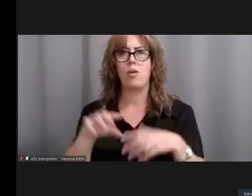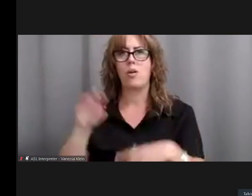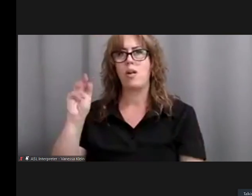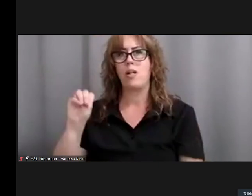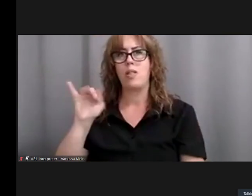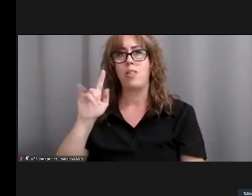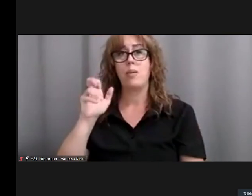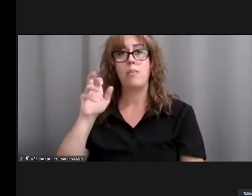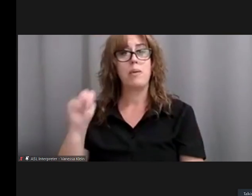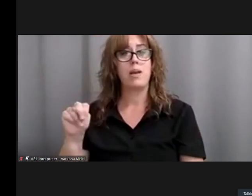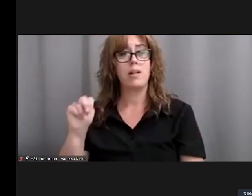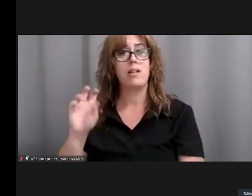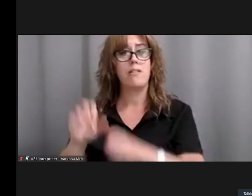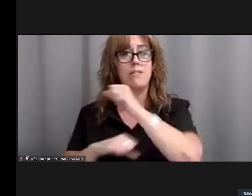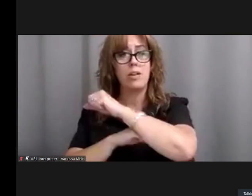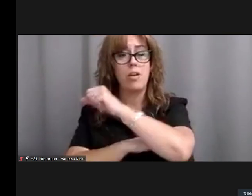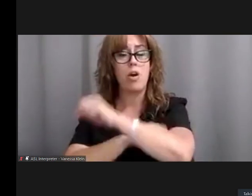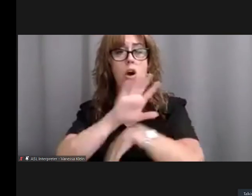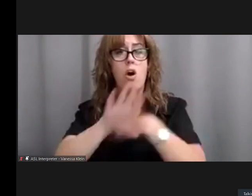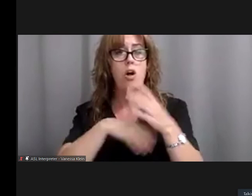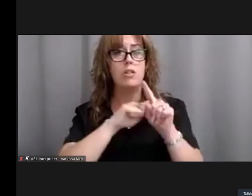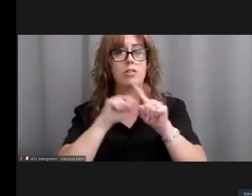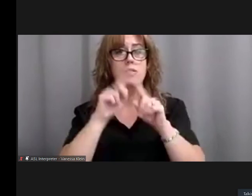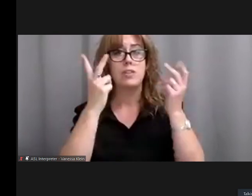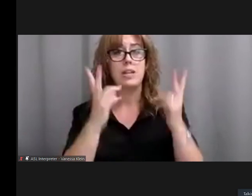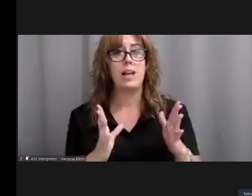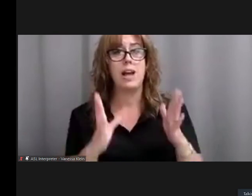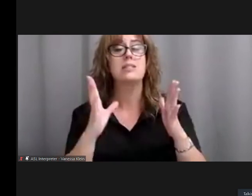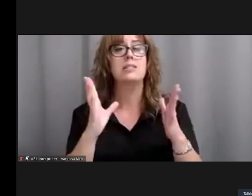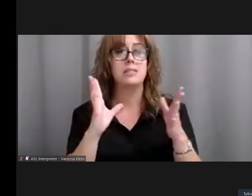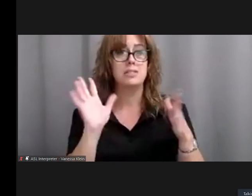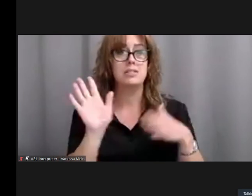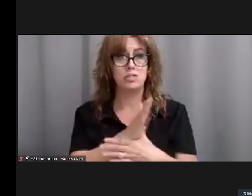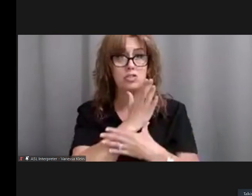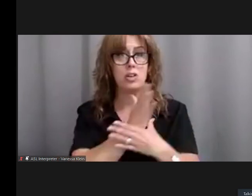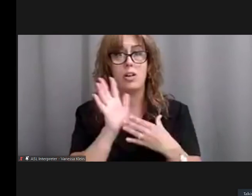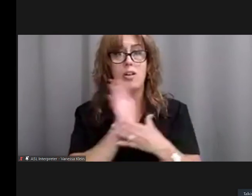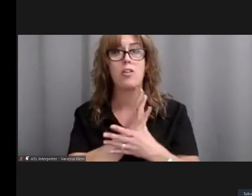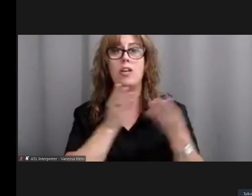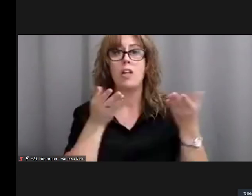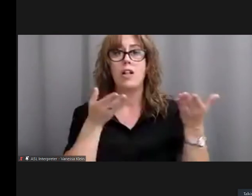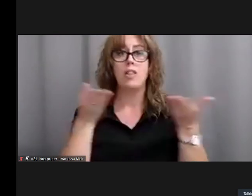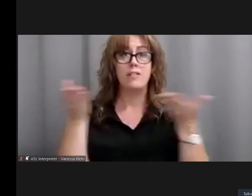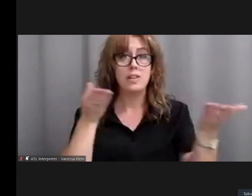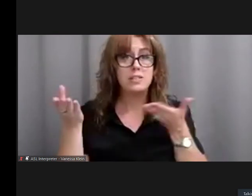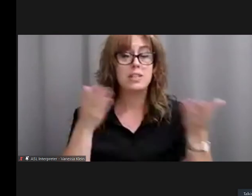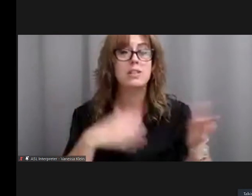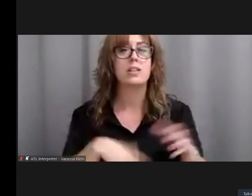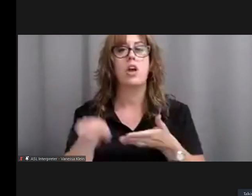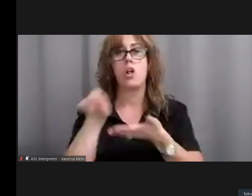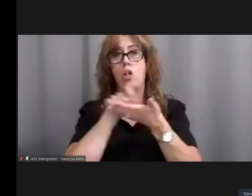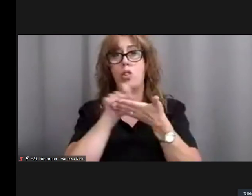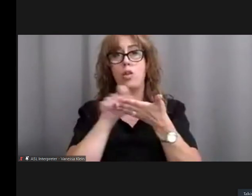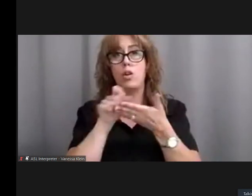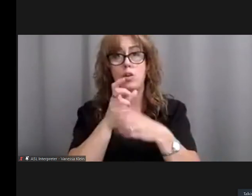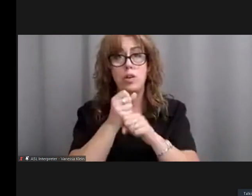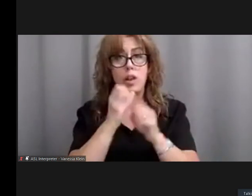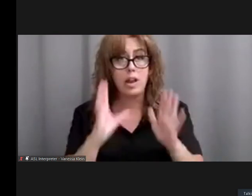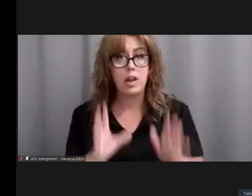Foundation, and all of the guest voices from around the globe, the facilitators, the note takers, Sean Schultz from